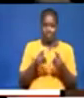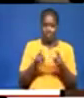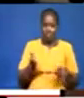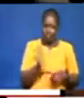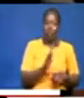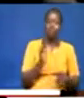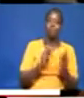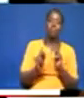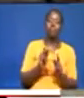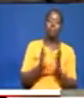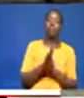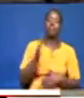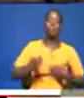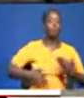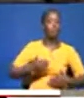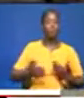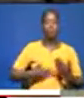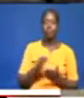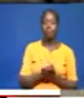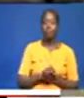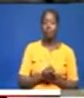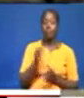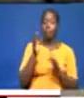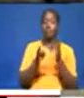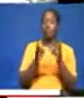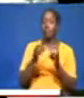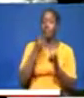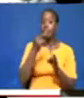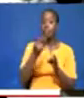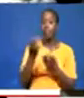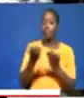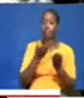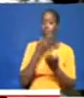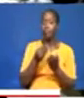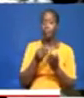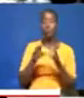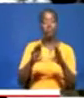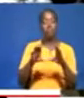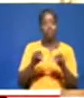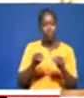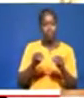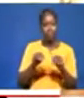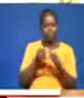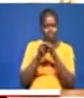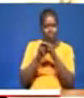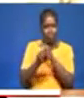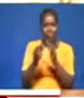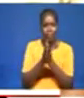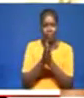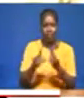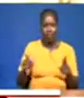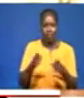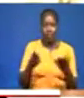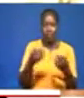mwananchi na tunafurahia sana. Justice James Olola ruled that the businessman had admitted to having encroached on the disputed land,